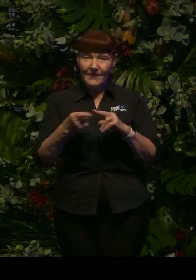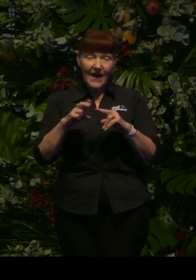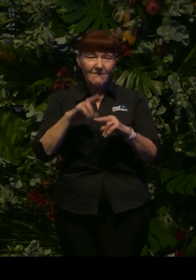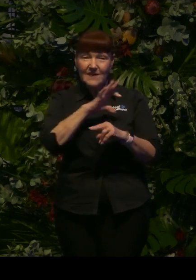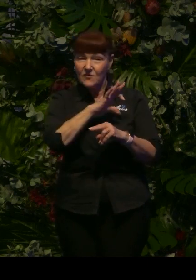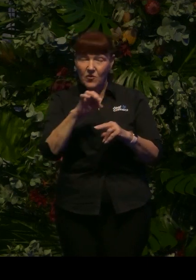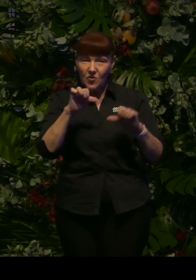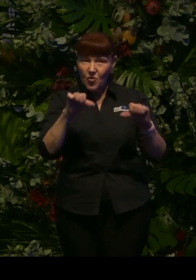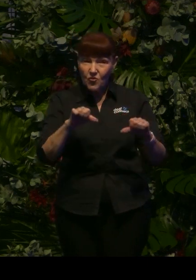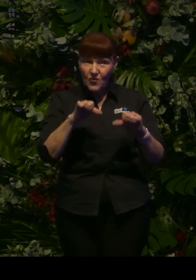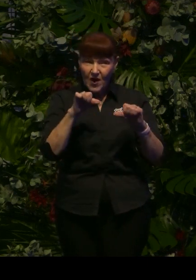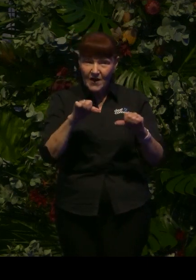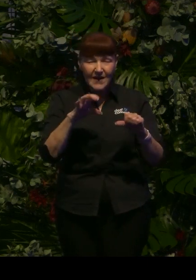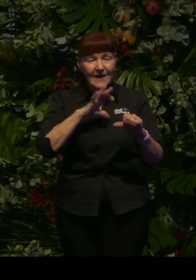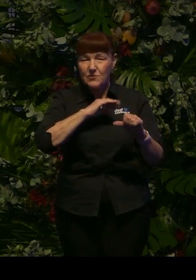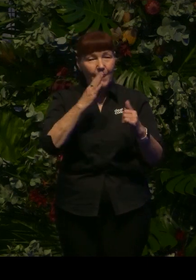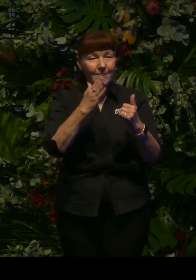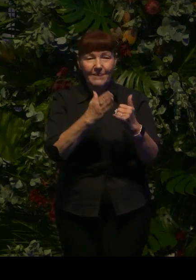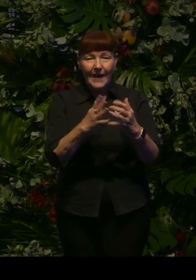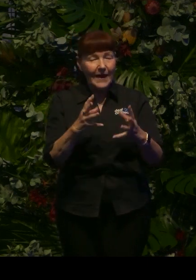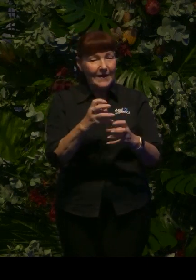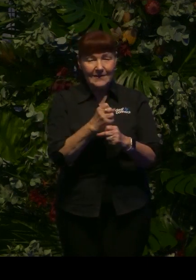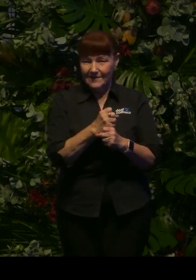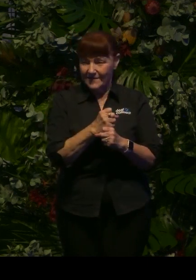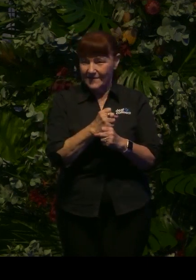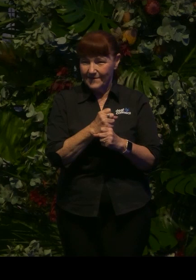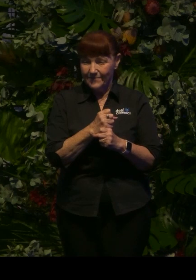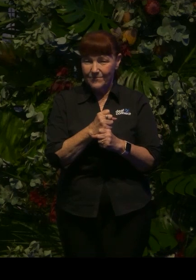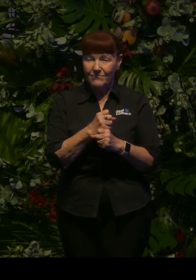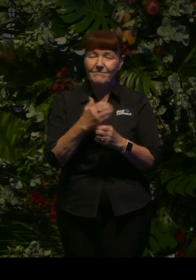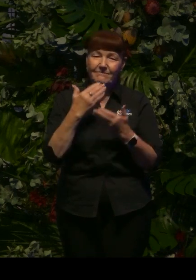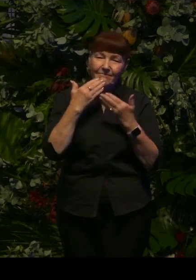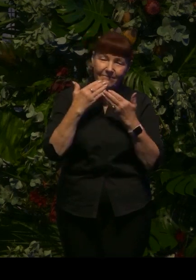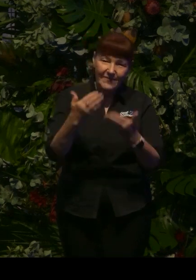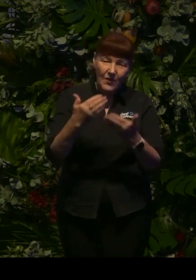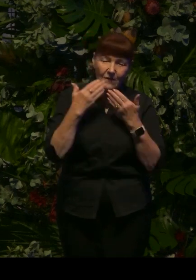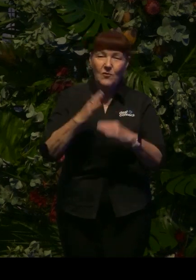right, it's not the end. So, muchísimas gracias. Thank you for your time.